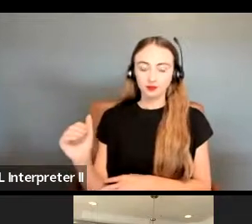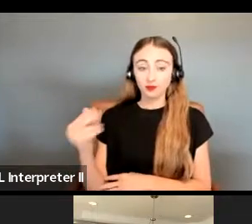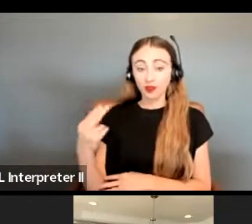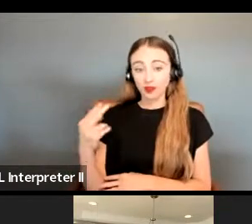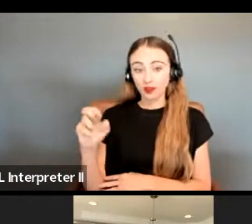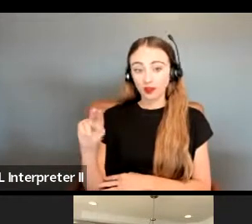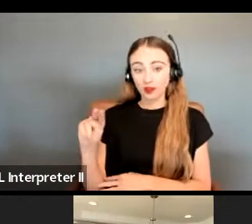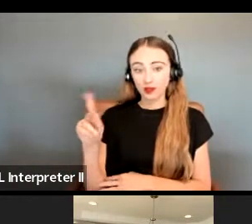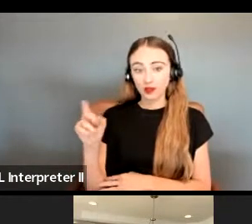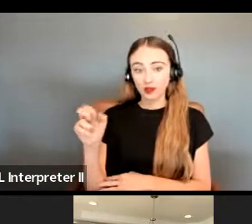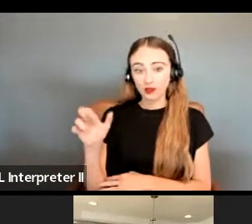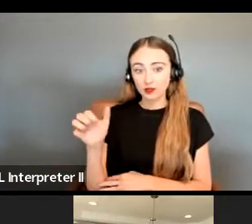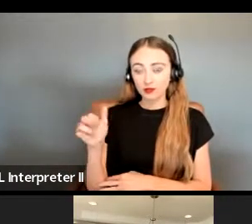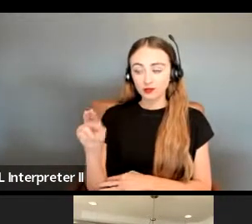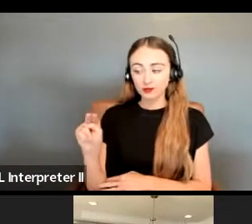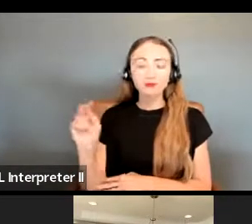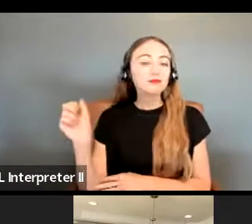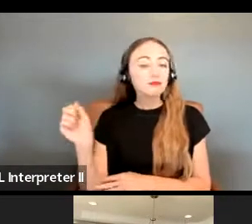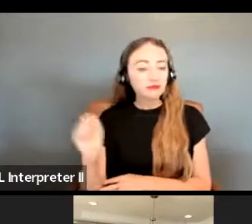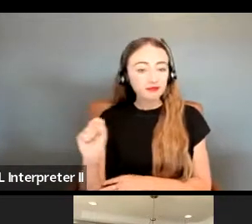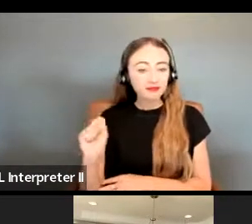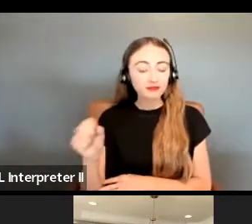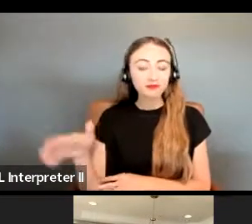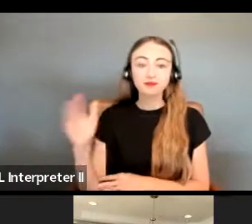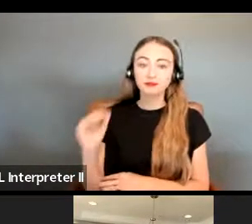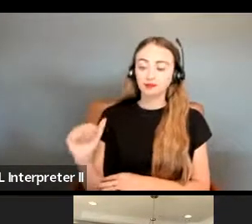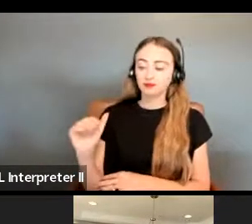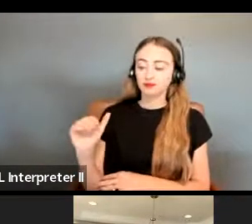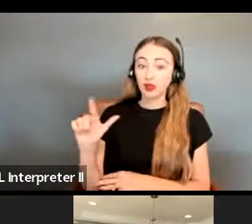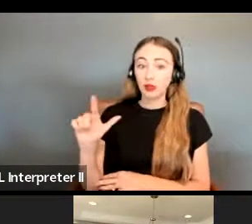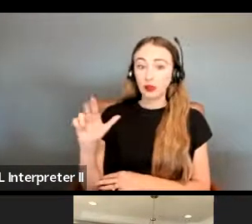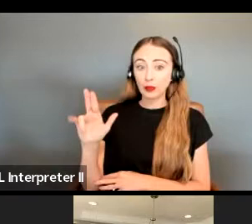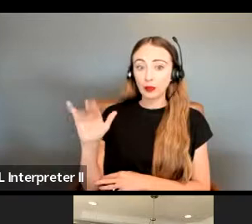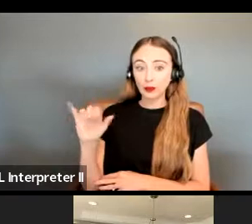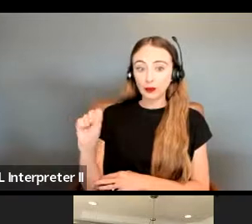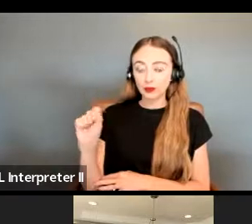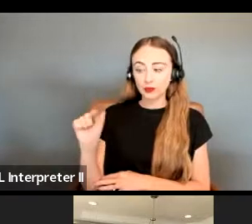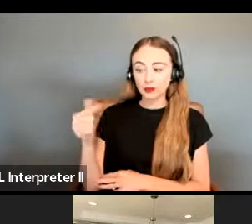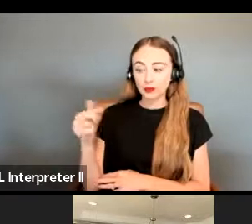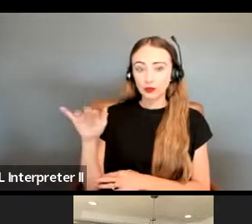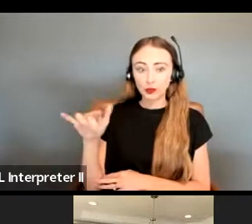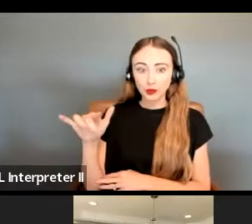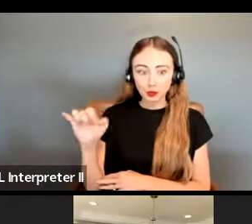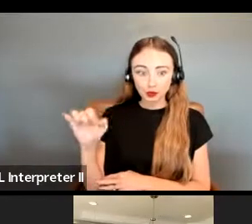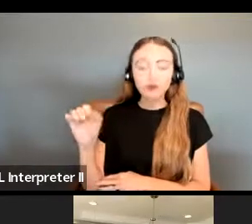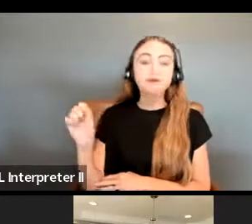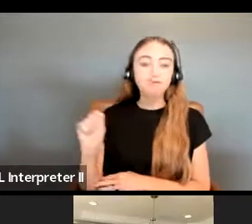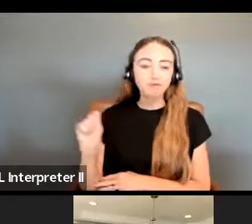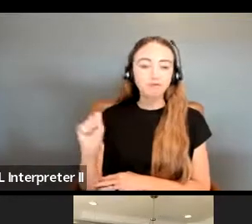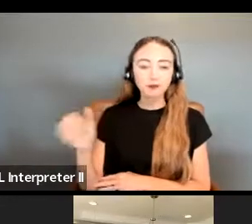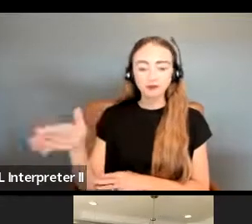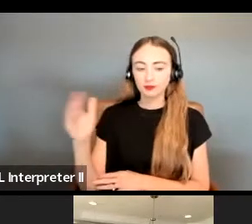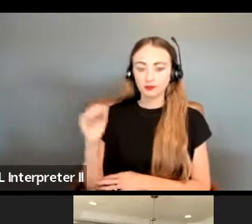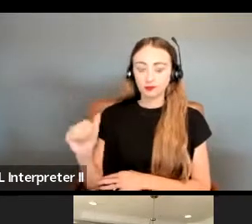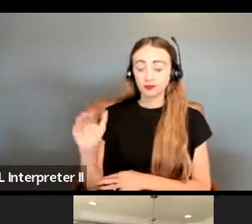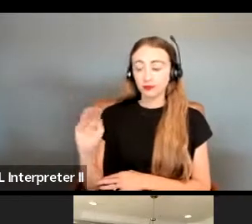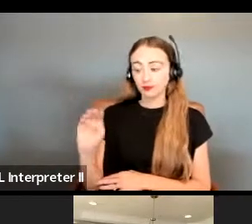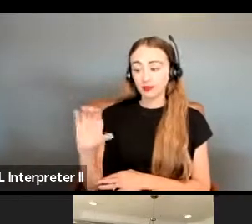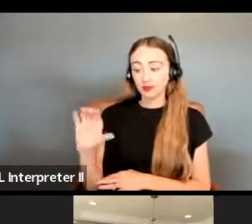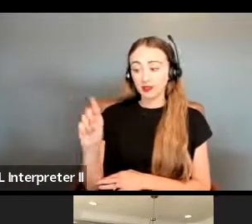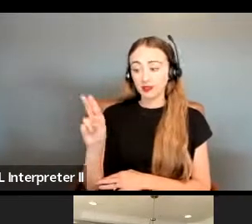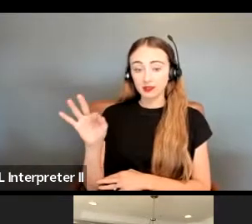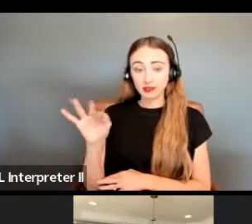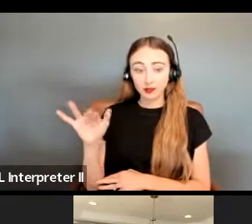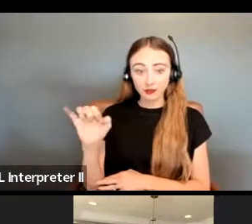Henderson. Yes. Councilmember Henderson votes yes. Councilmember Lewis George. Yes. Councilmember Lewis George votes yes. Councilmember McDuffie.